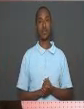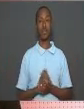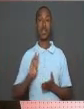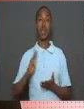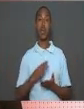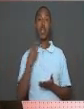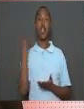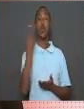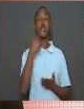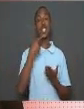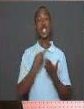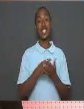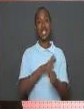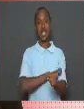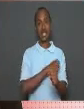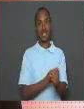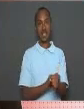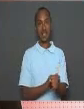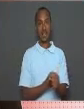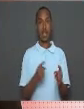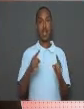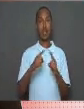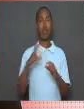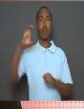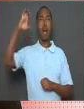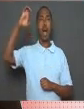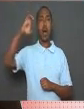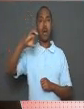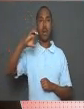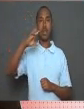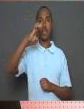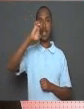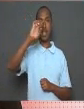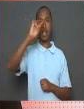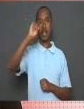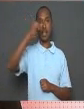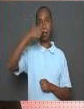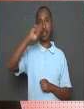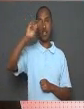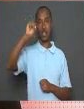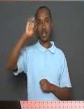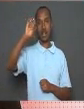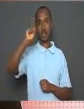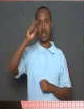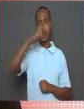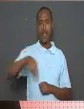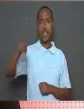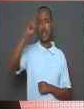We use this energy to power the engines of vehicles